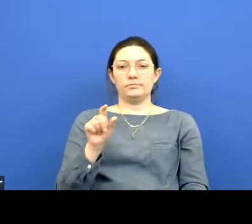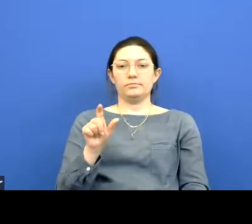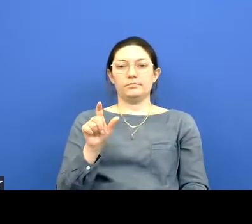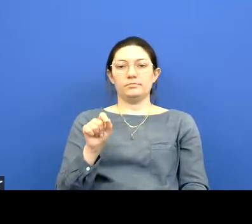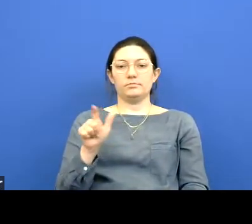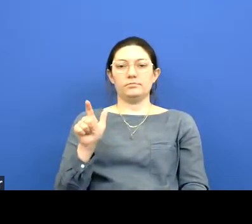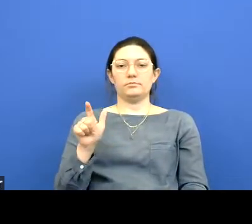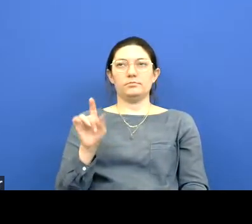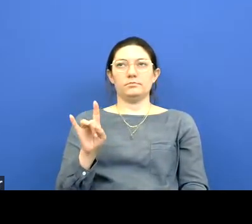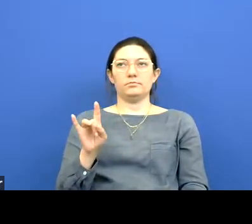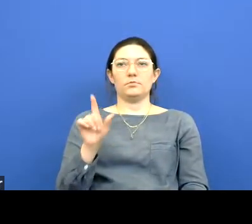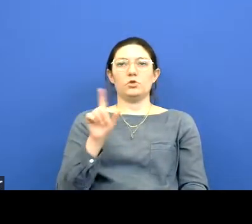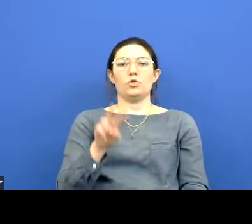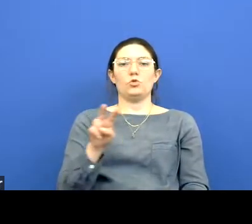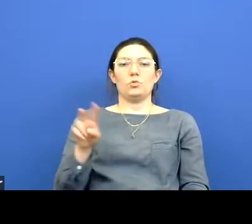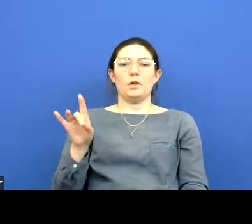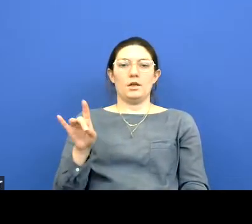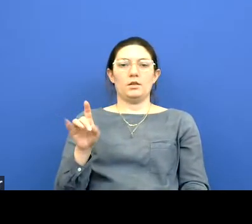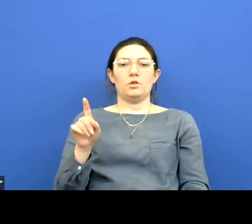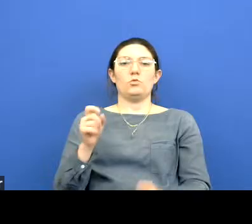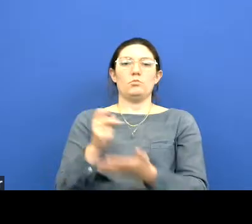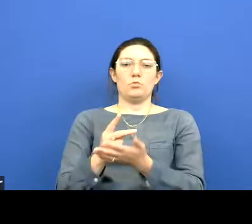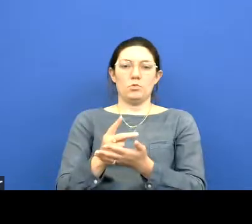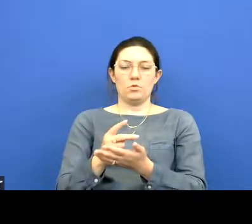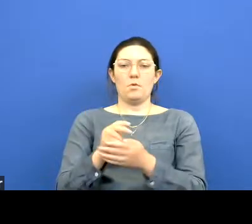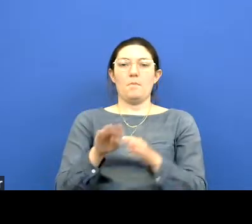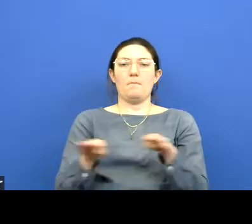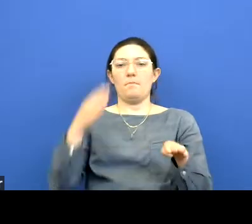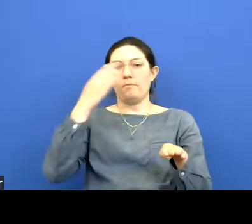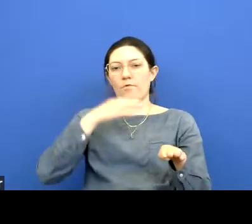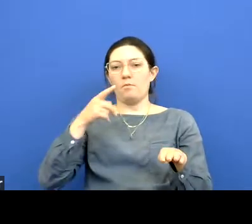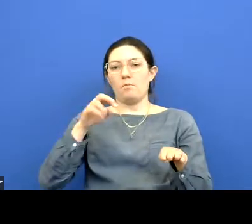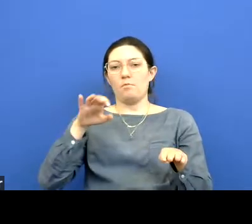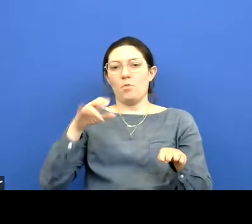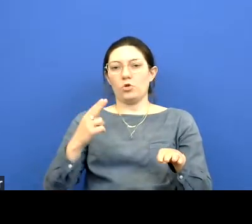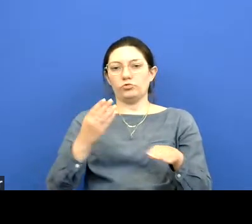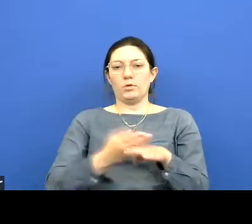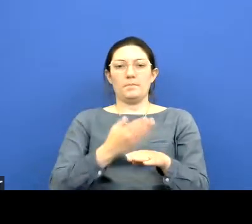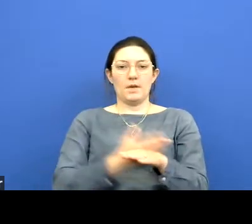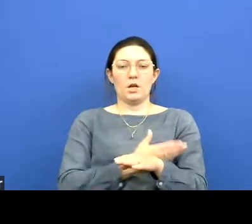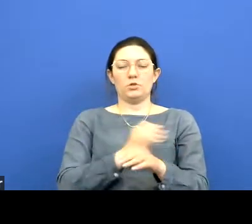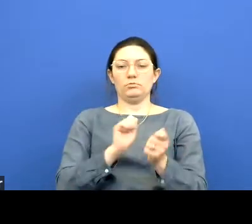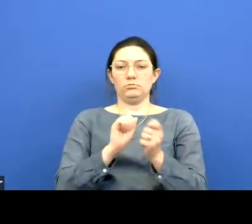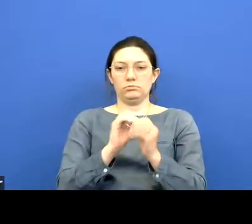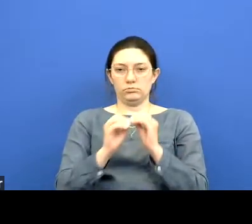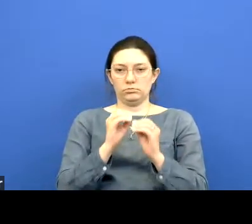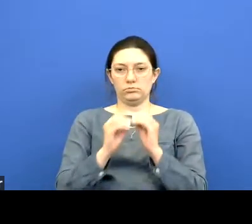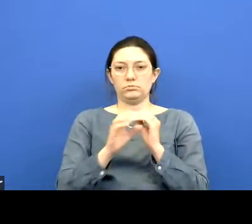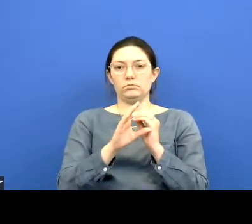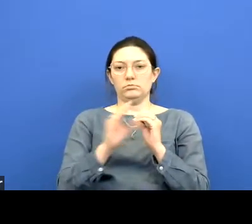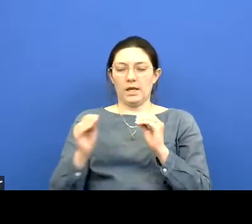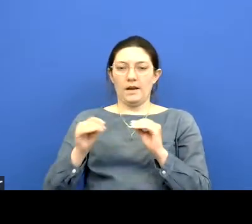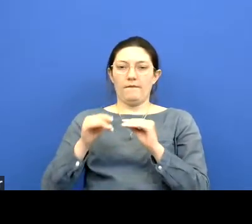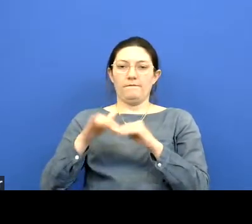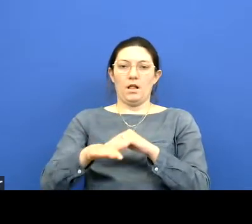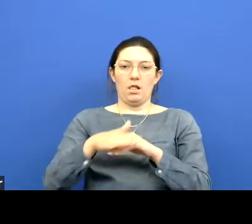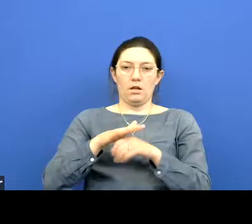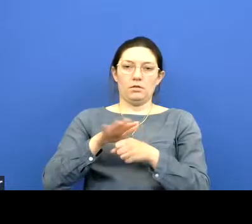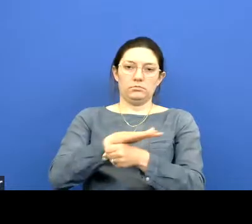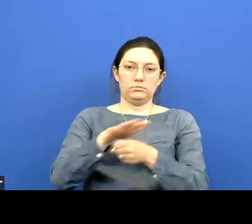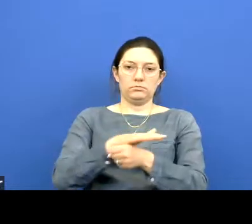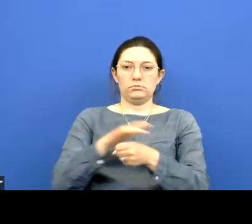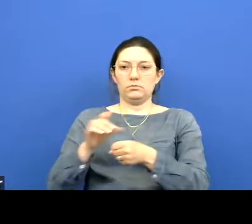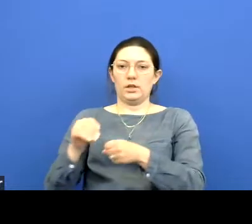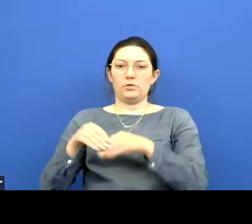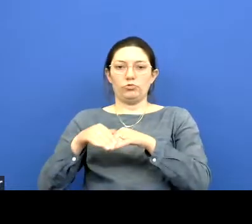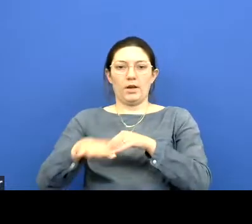10-228, 2025 to approve porch repairs, renovations, and parcel fill and grading for a historic property